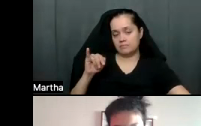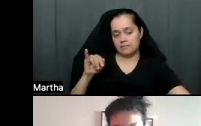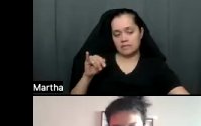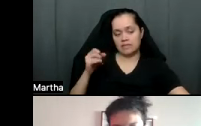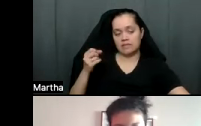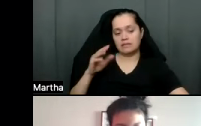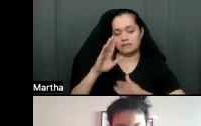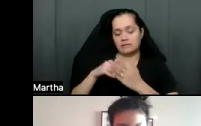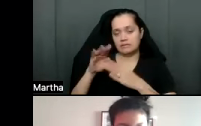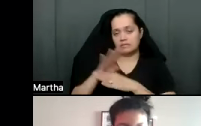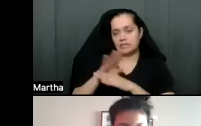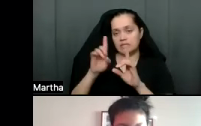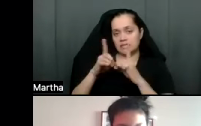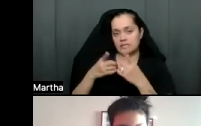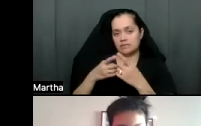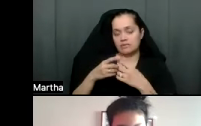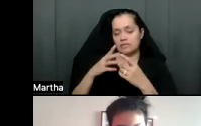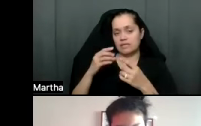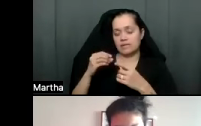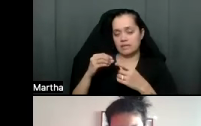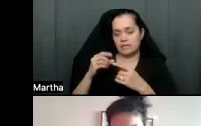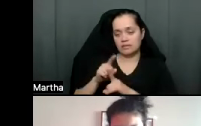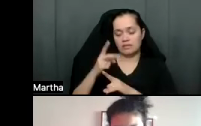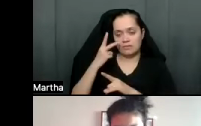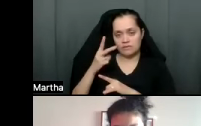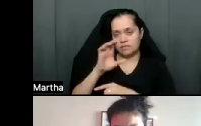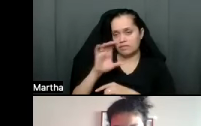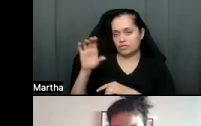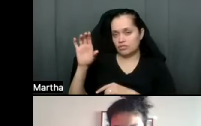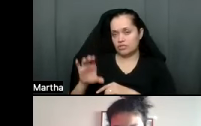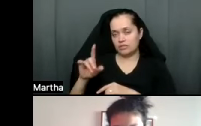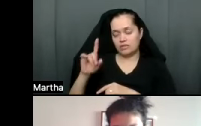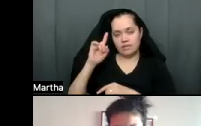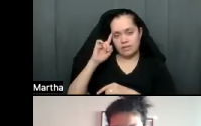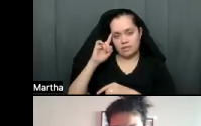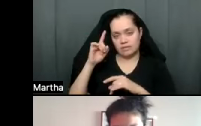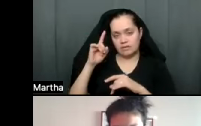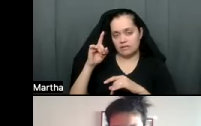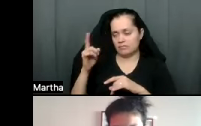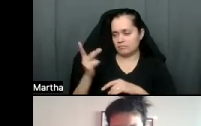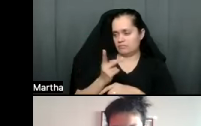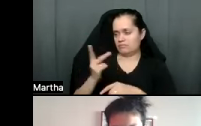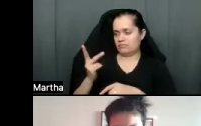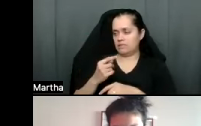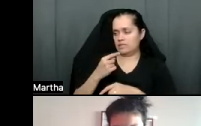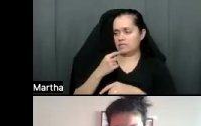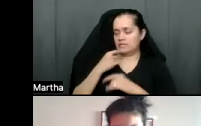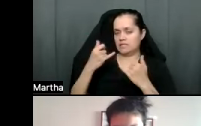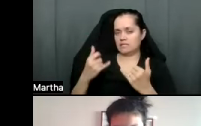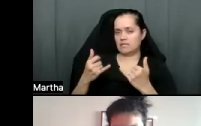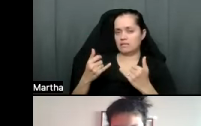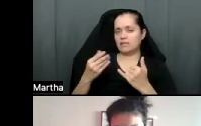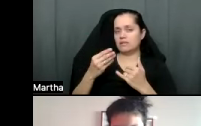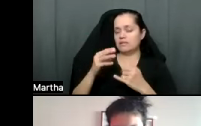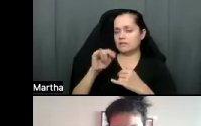district. And, you know, if we look at Chicago, I think we could argue that there now are some